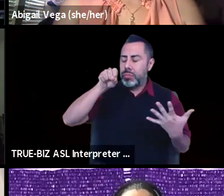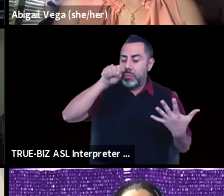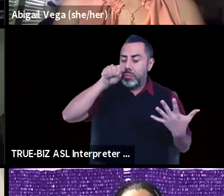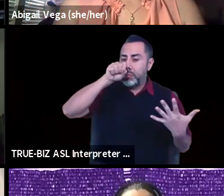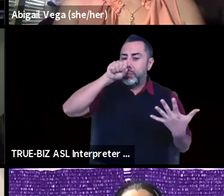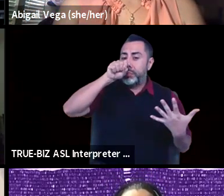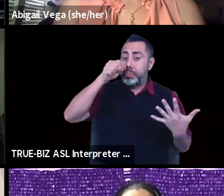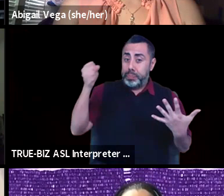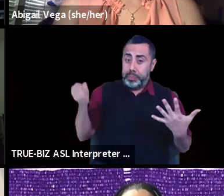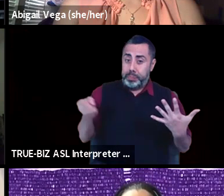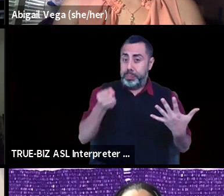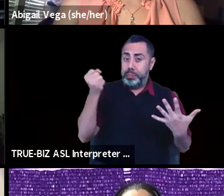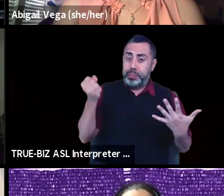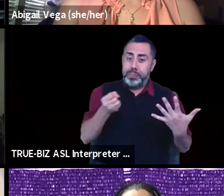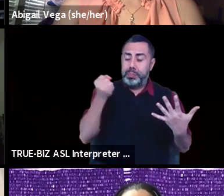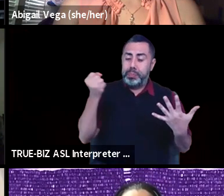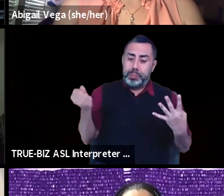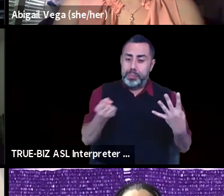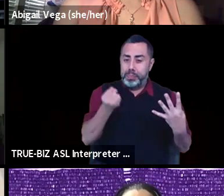1, 2, 3, 4, 5. Hold,